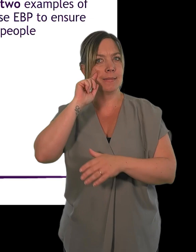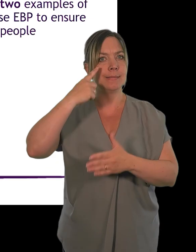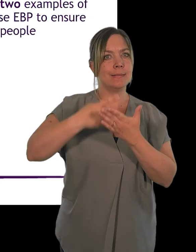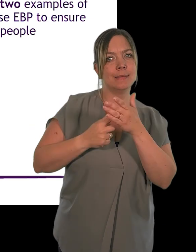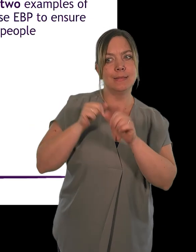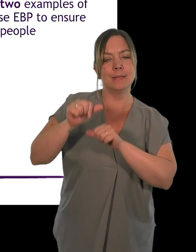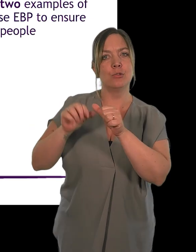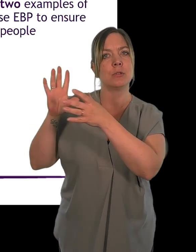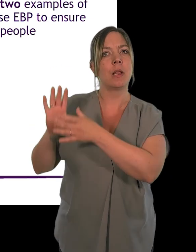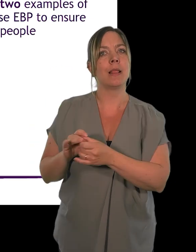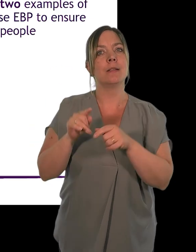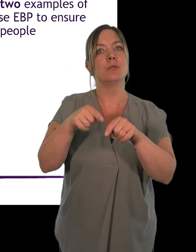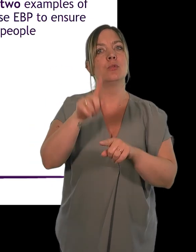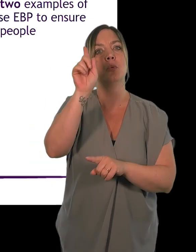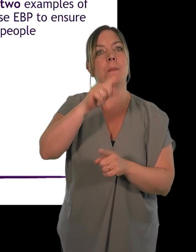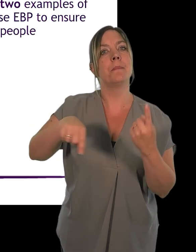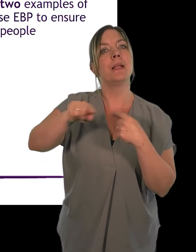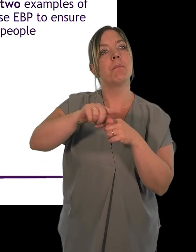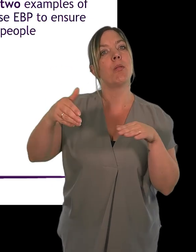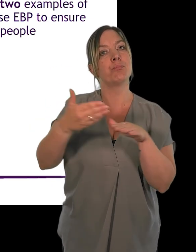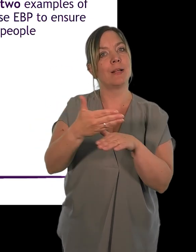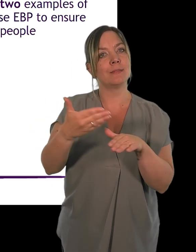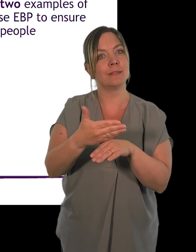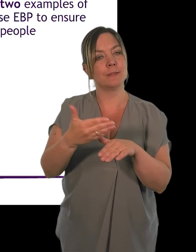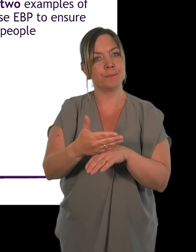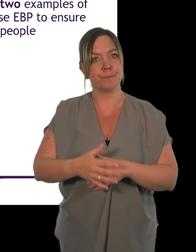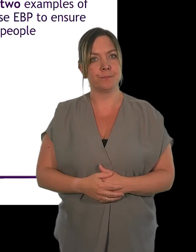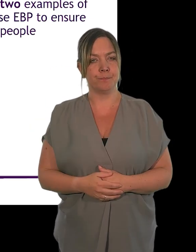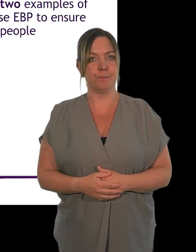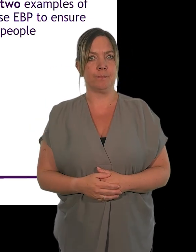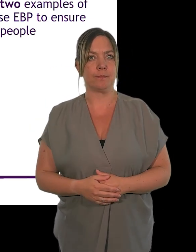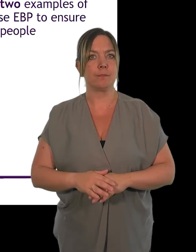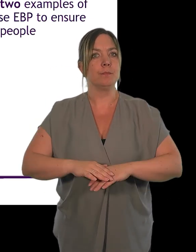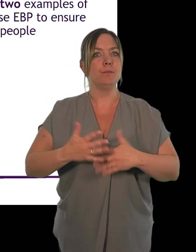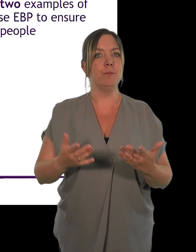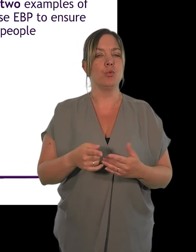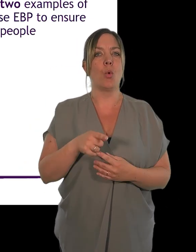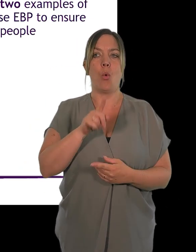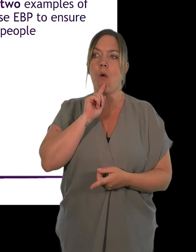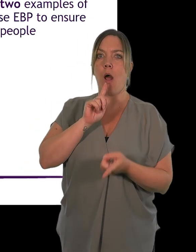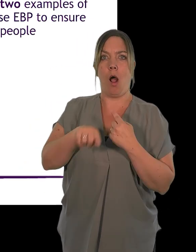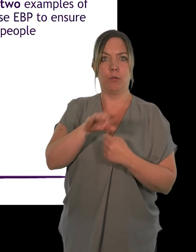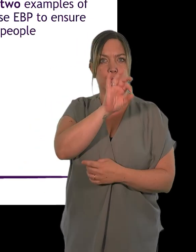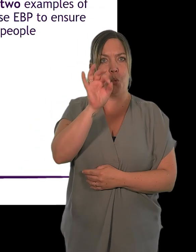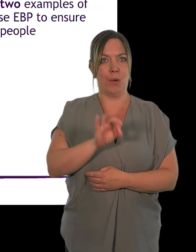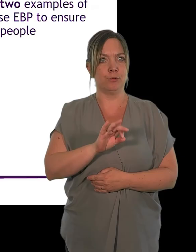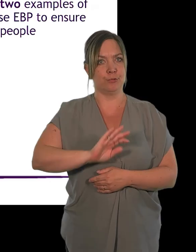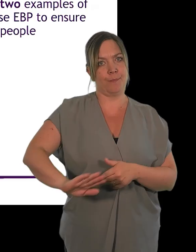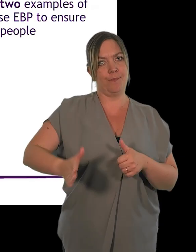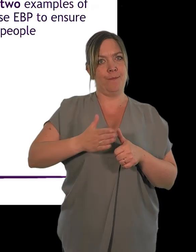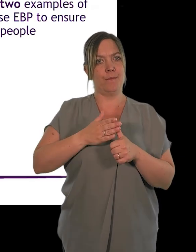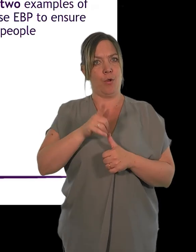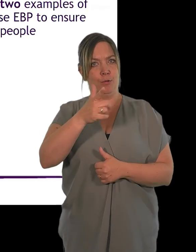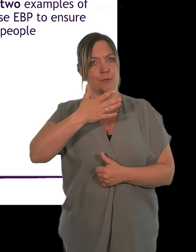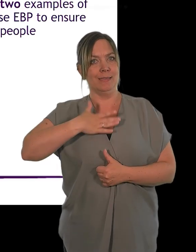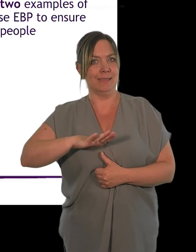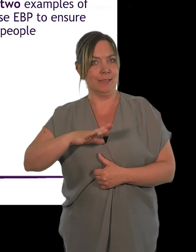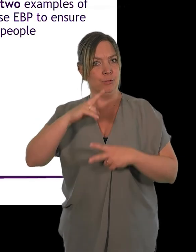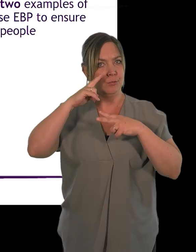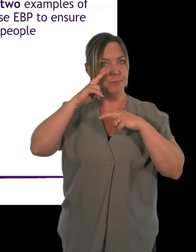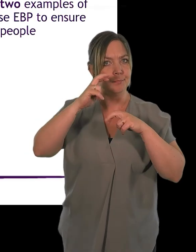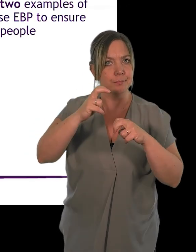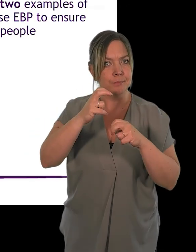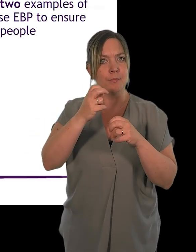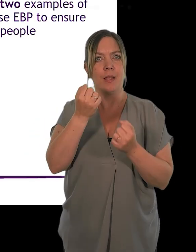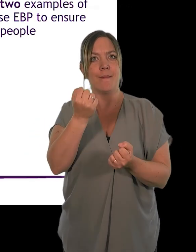sound decision-making in people practice. So for coverage of this question, firstly you are required to